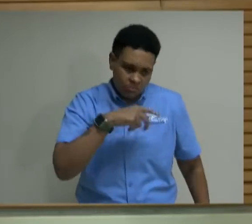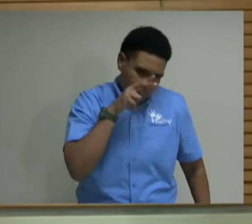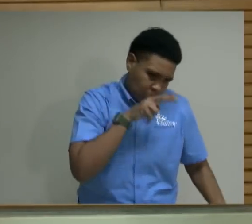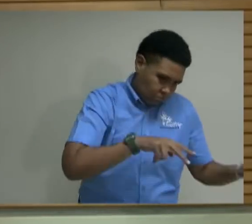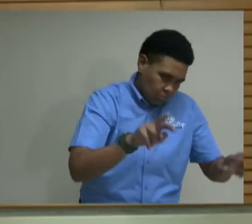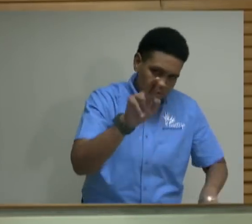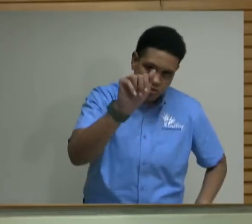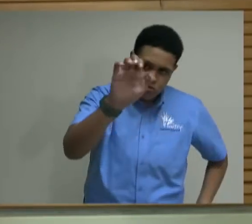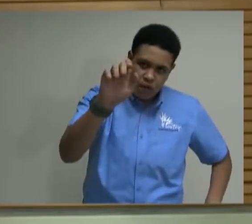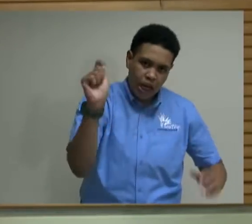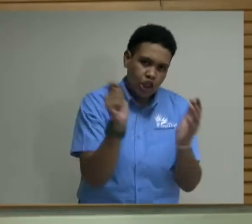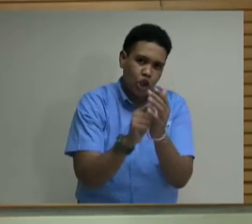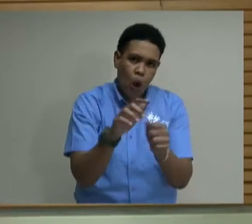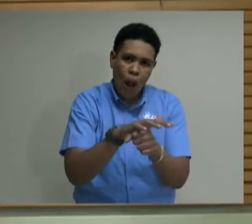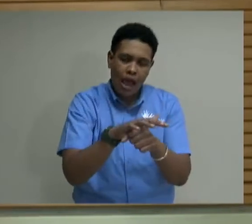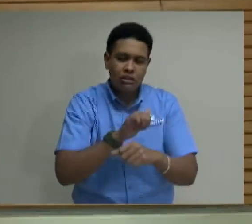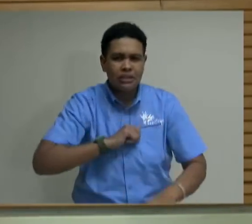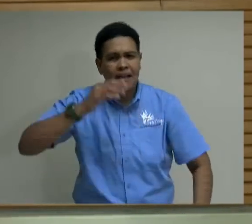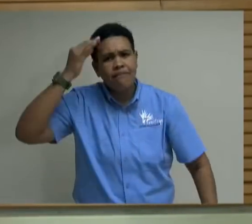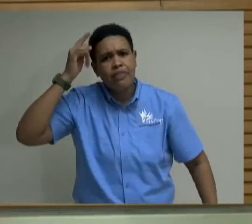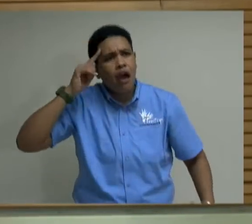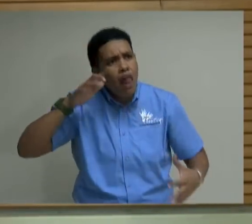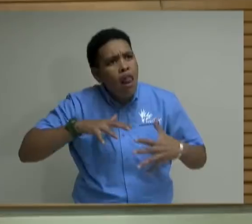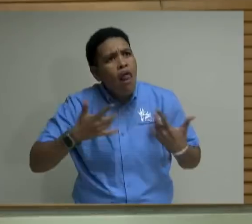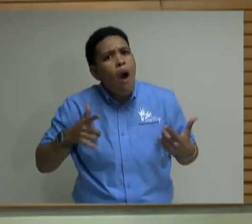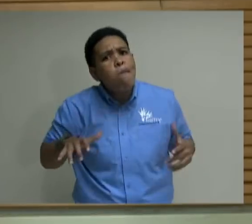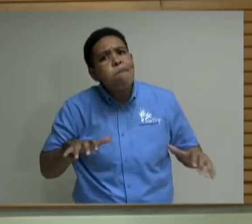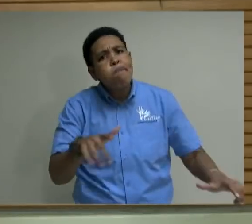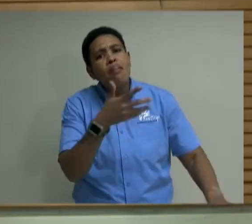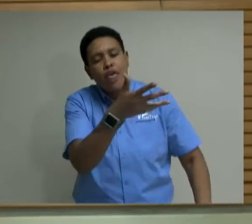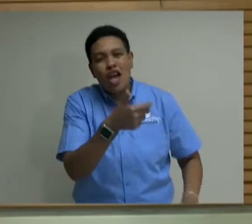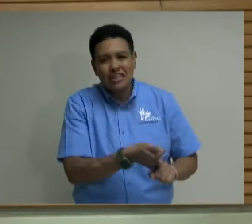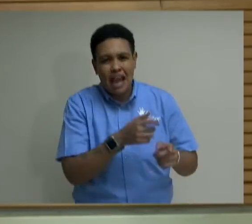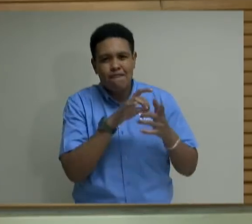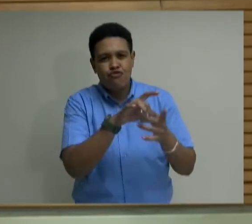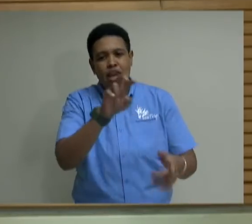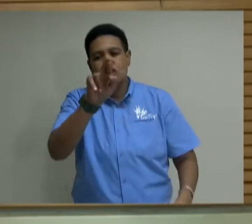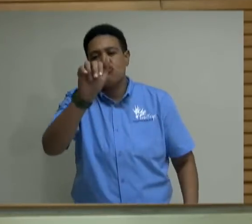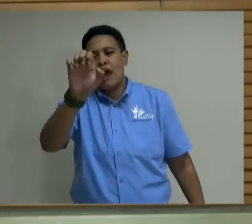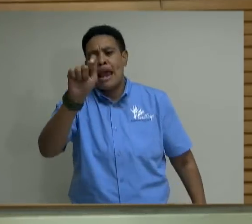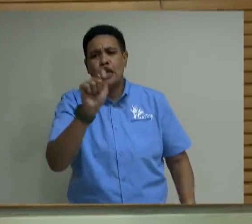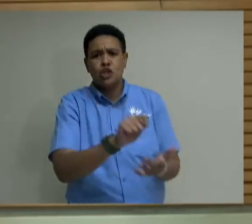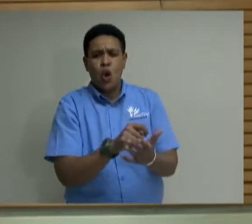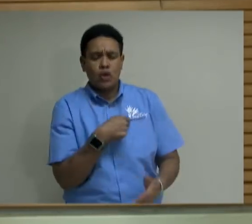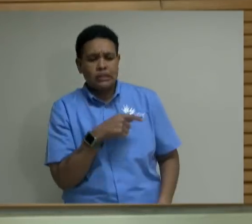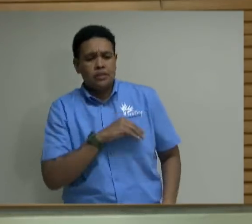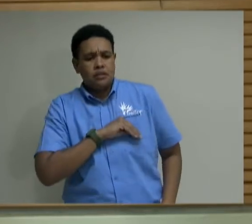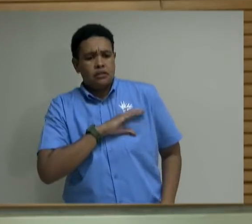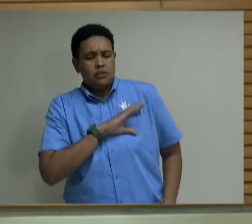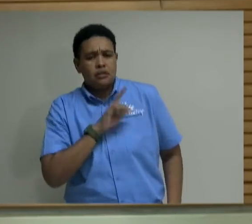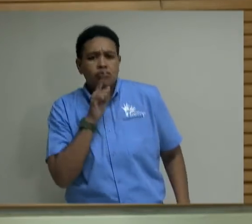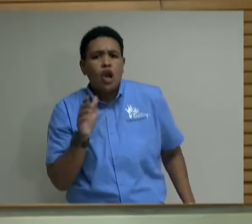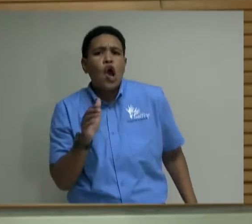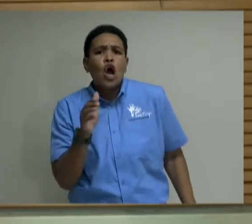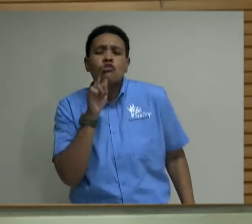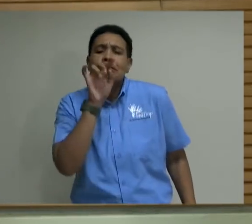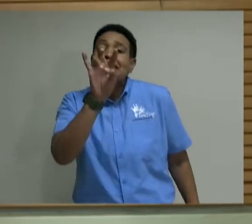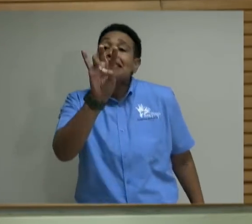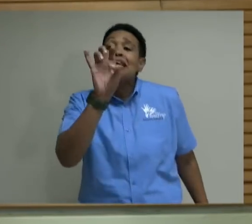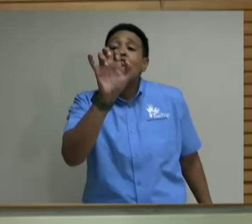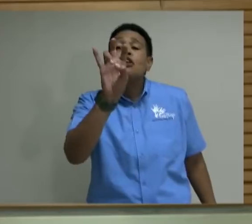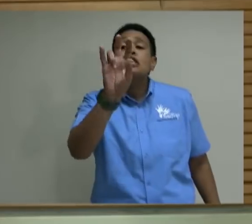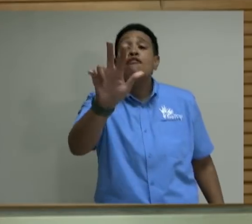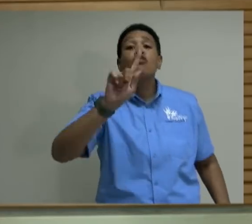Raytown area, and I think a lot is being done there. In terms of Raytown, we're very encouraged.